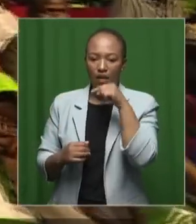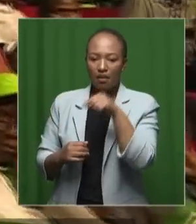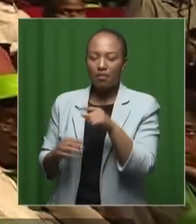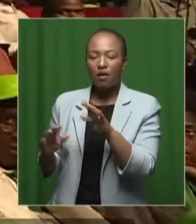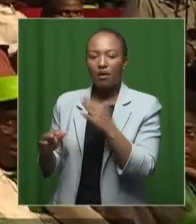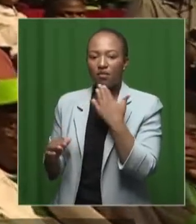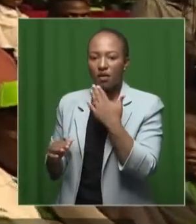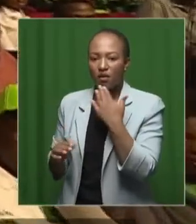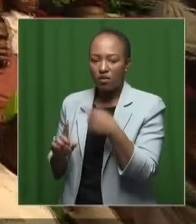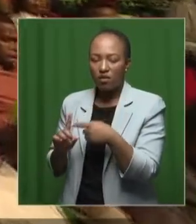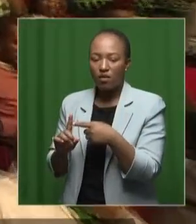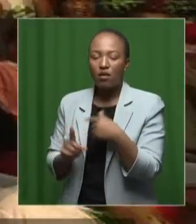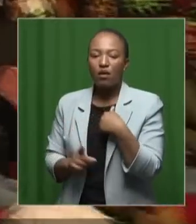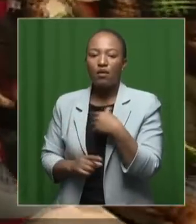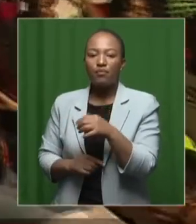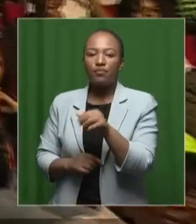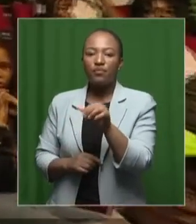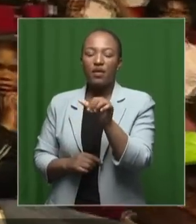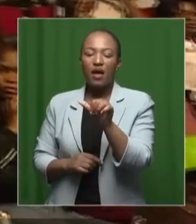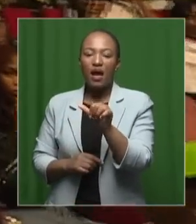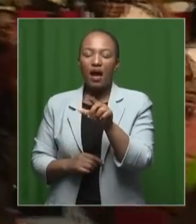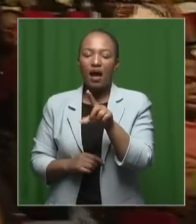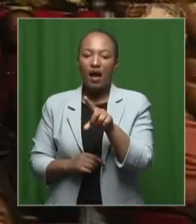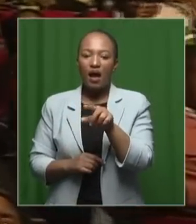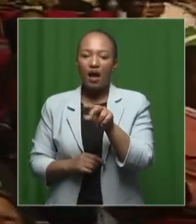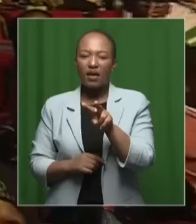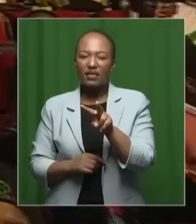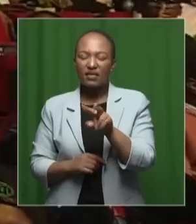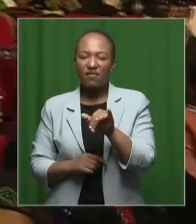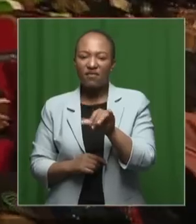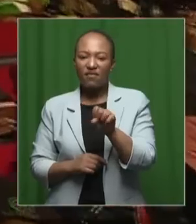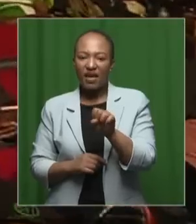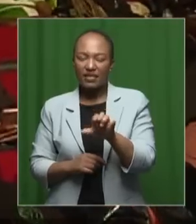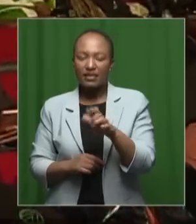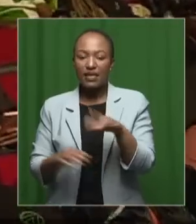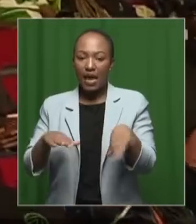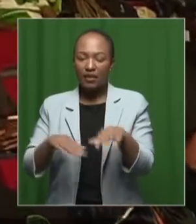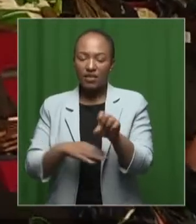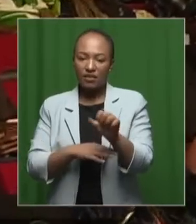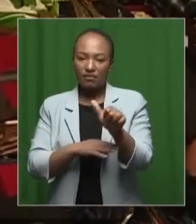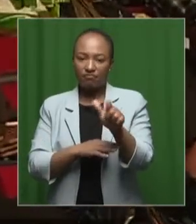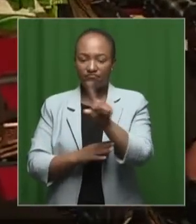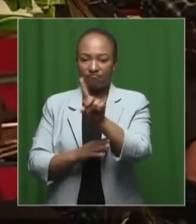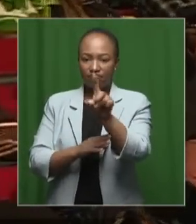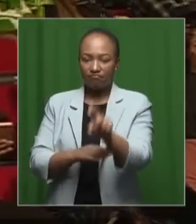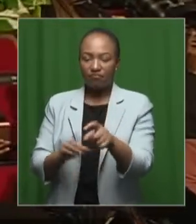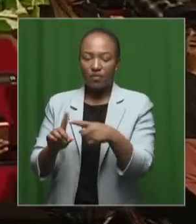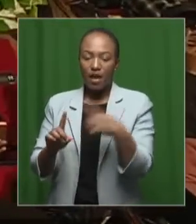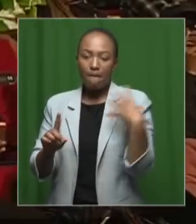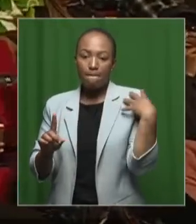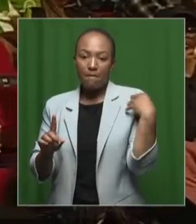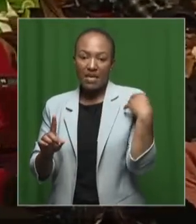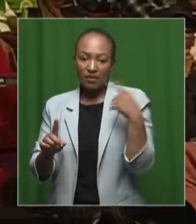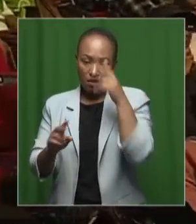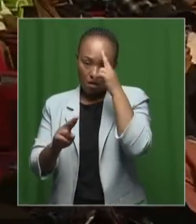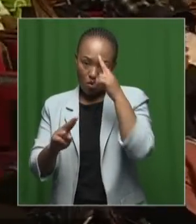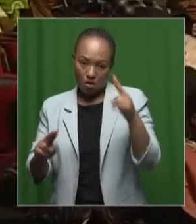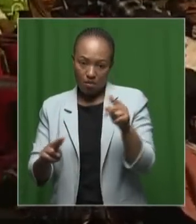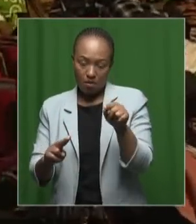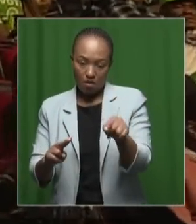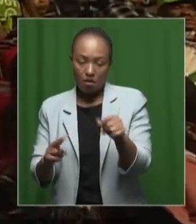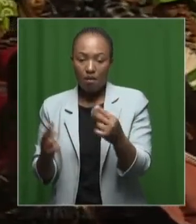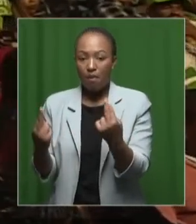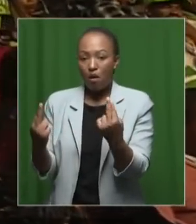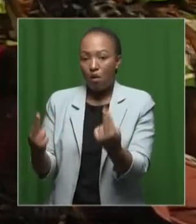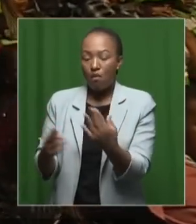you so much. My name is Advice Chuma from ActionSA. So mine is very simple. My question is directed to our Honorable Minister over there. I do hope that his